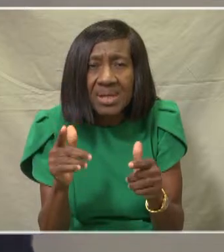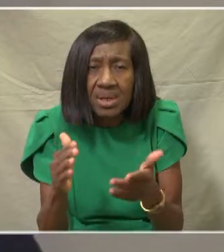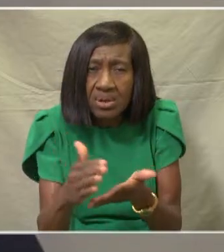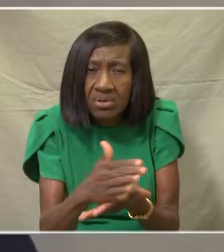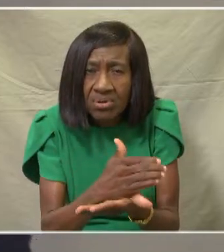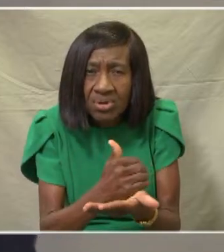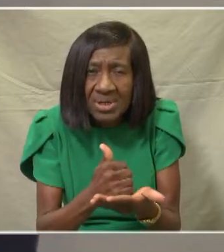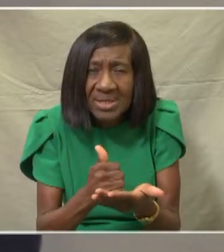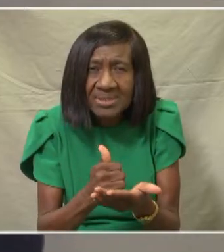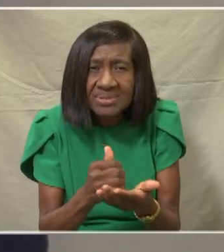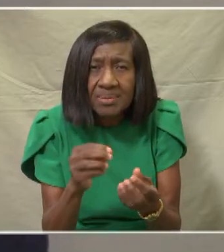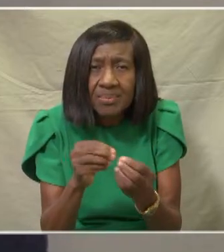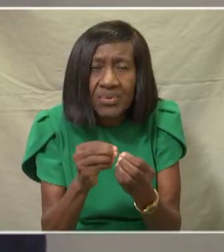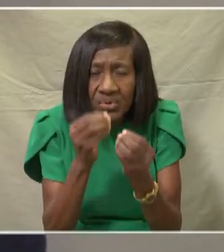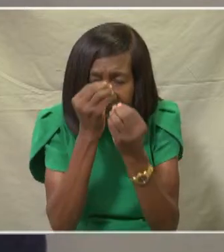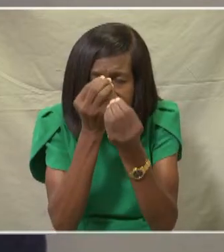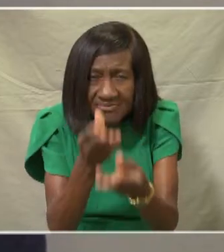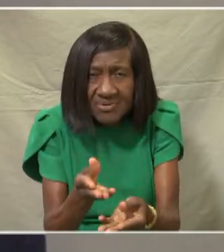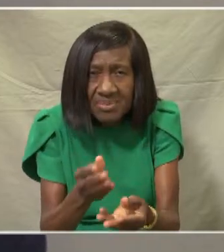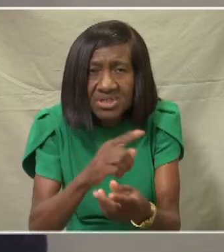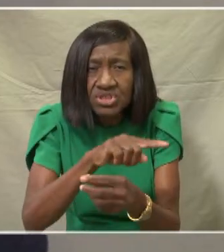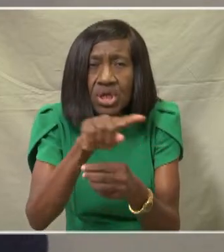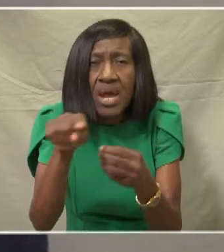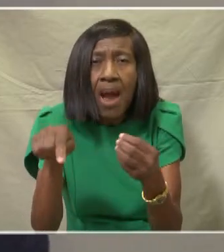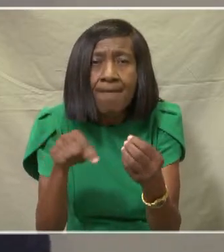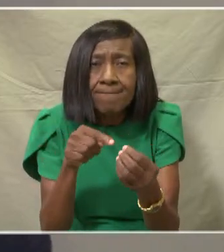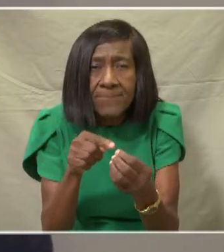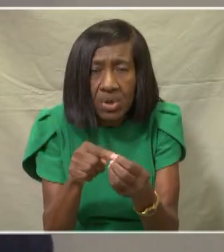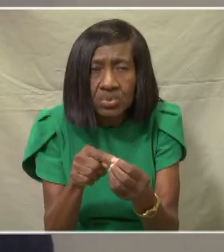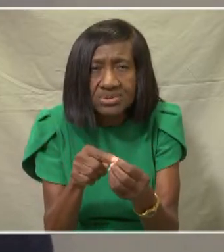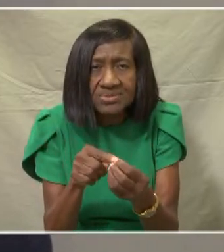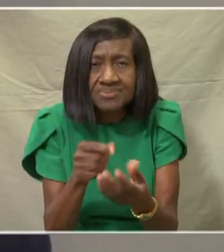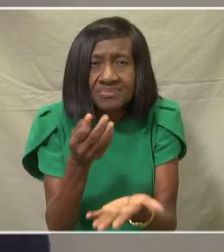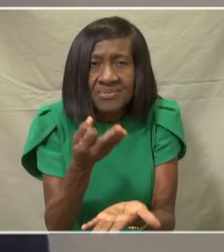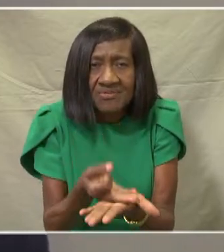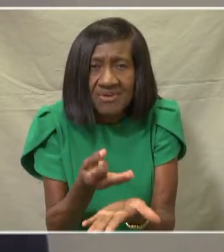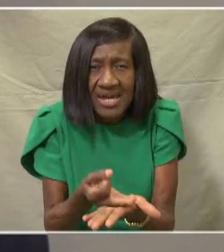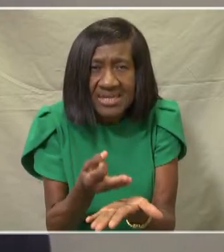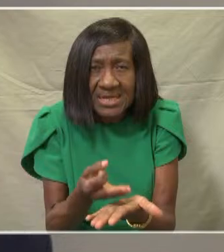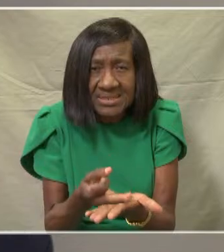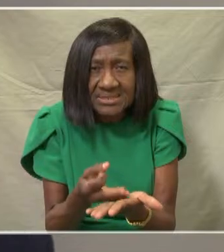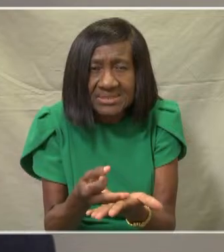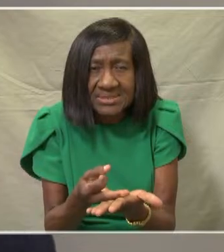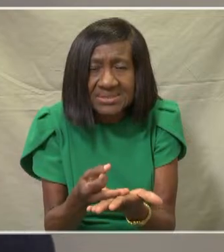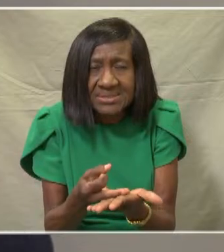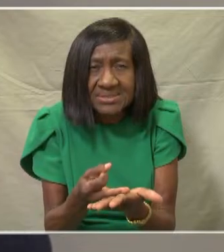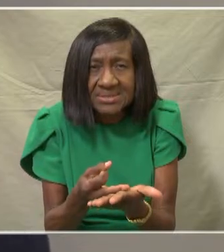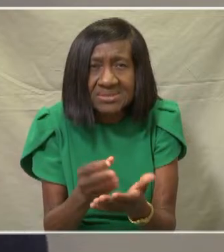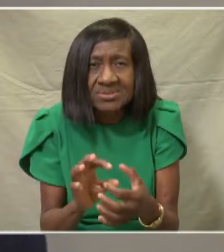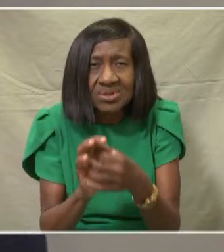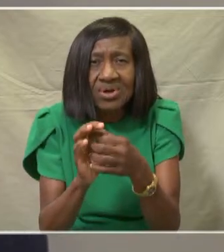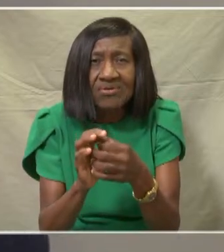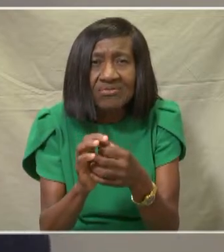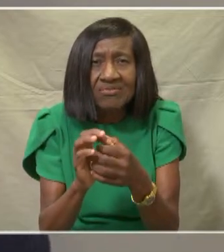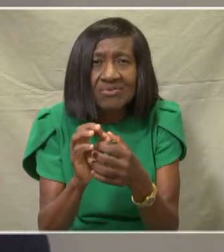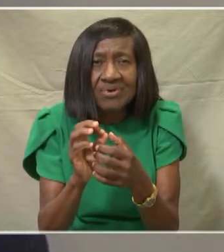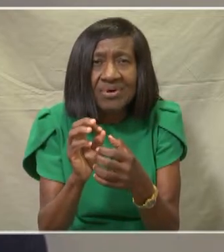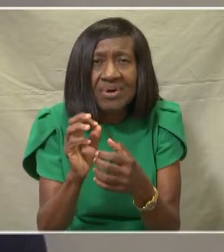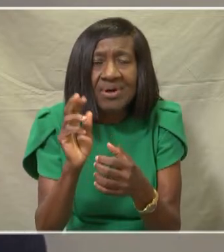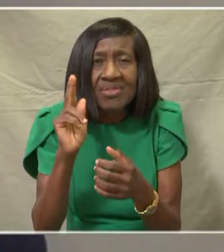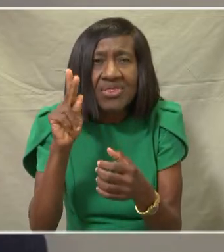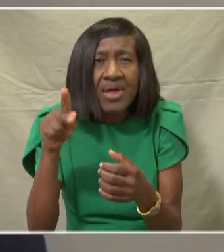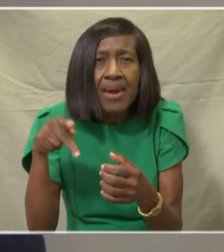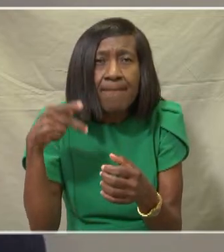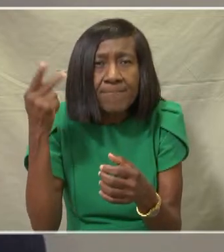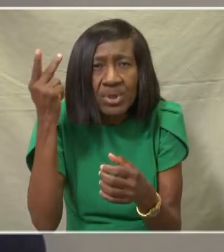exactly the type of thing you've been speaking about. As we go through the process, but again, I have to say